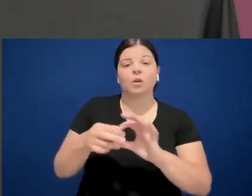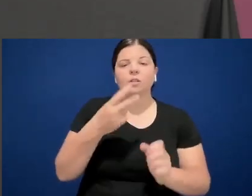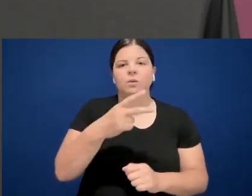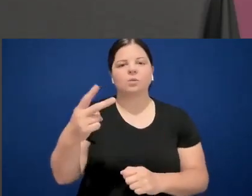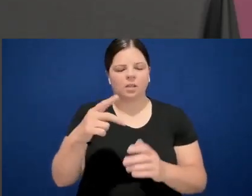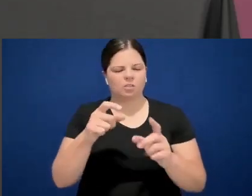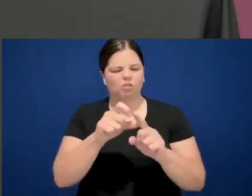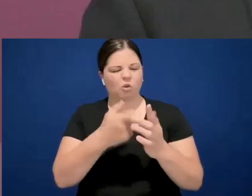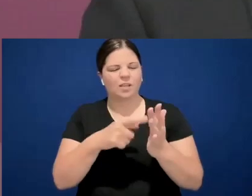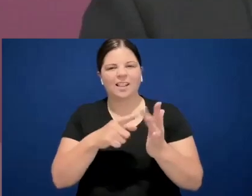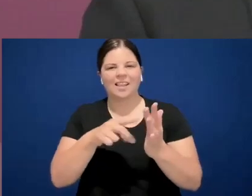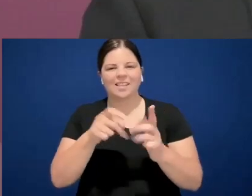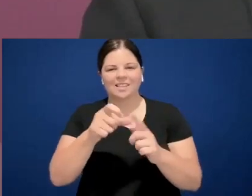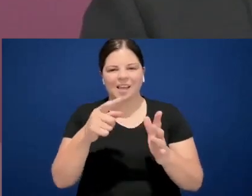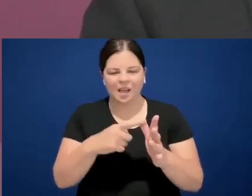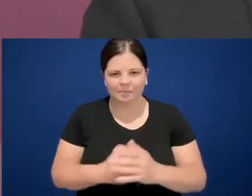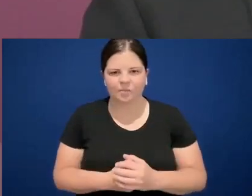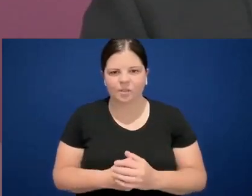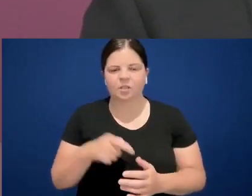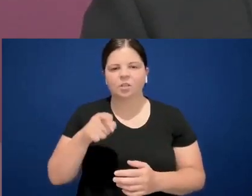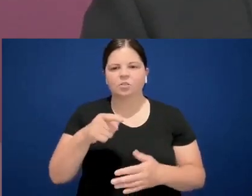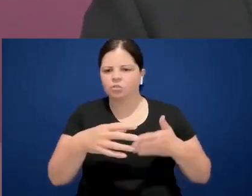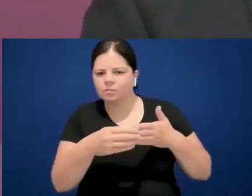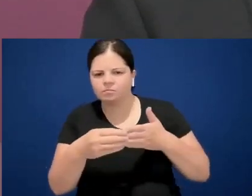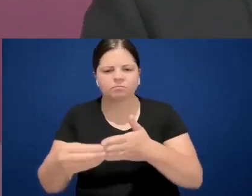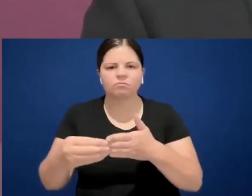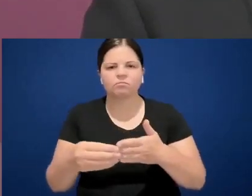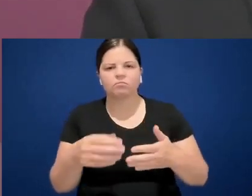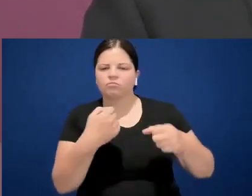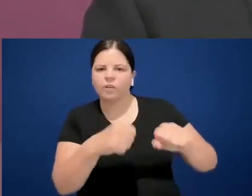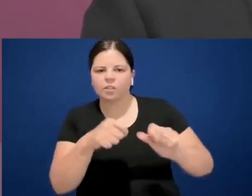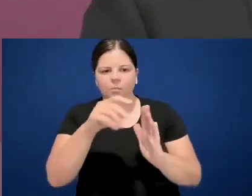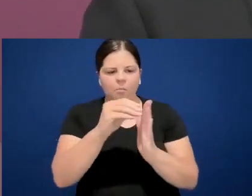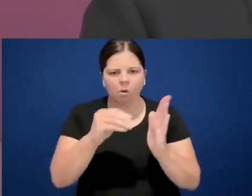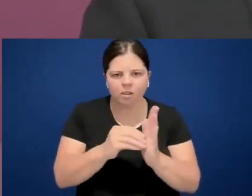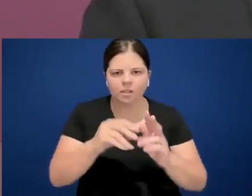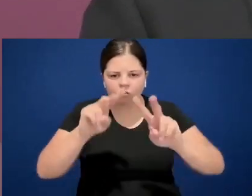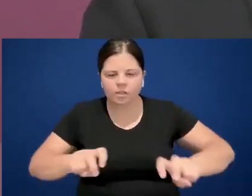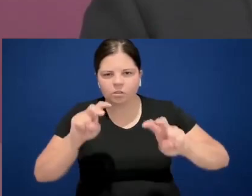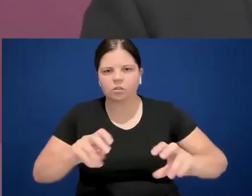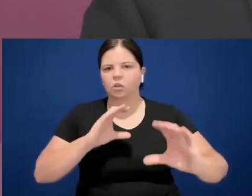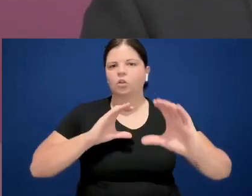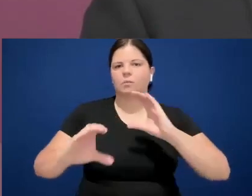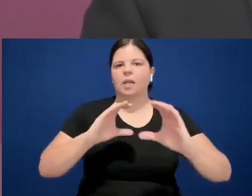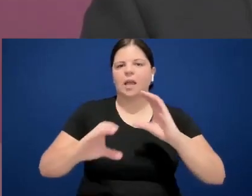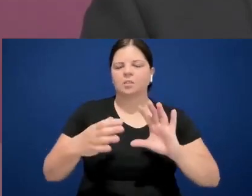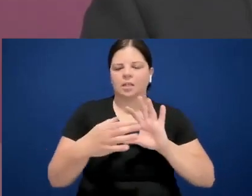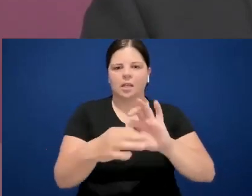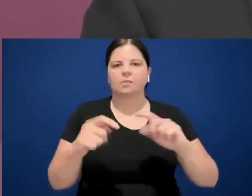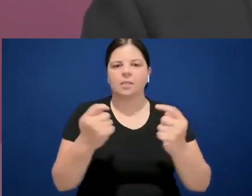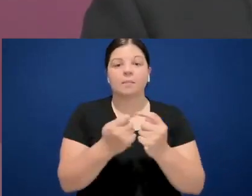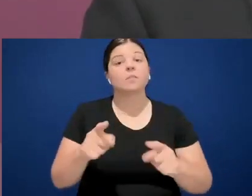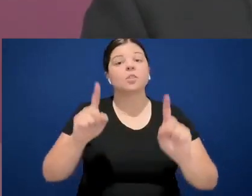IBAC's Strategic Intelligence, Prevention Policy and Research, Communication and Engagement teams. She commenced her career